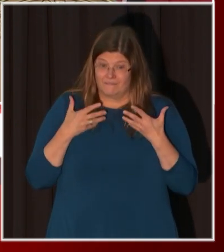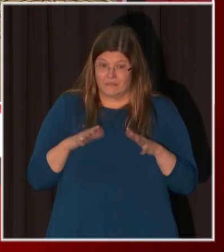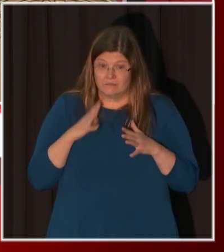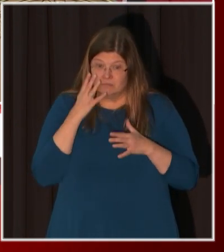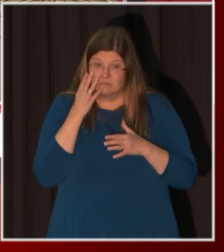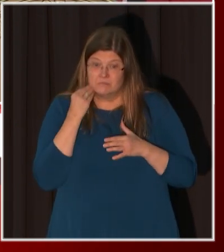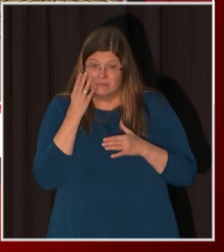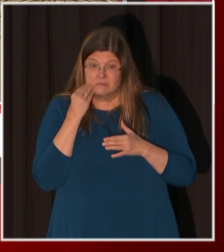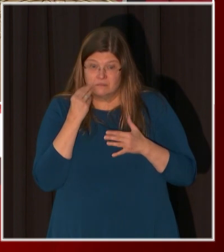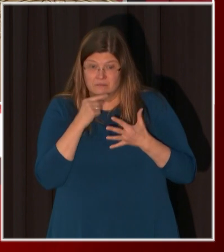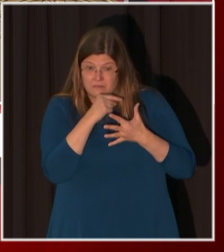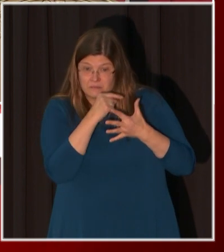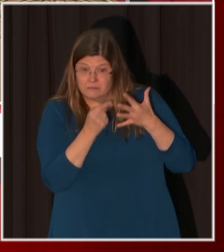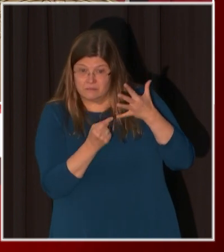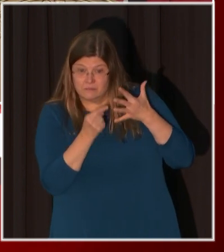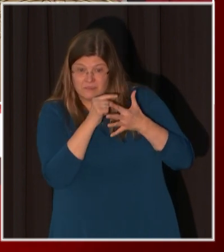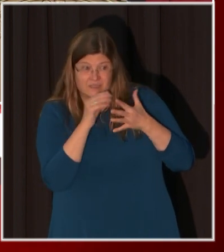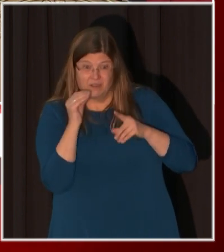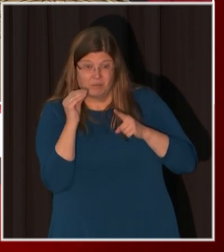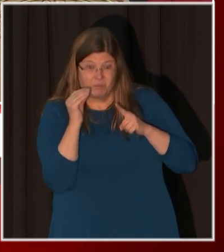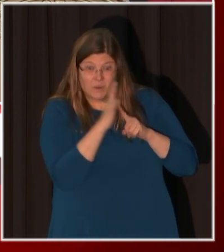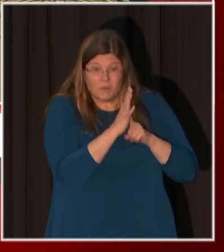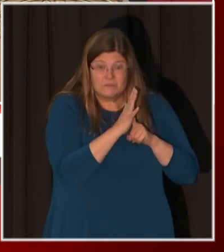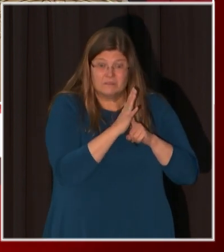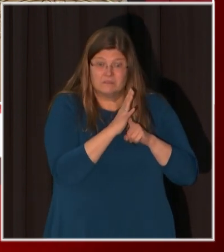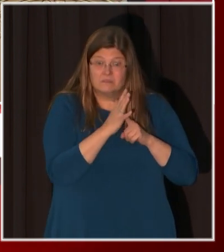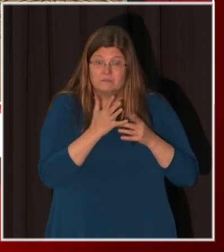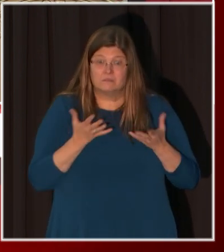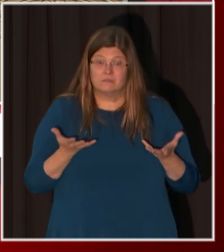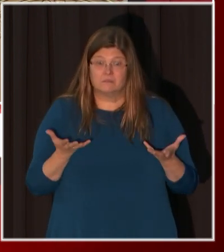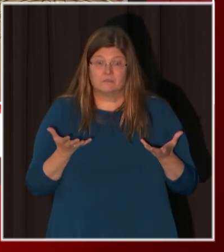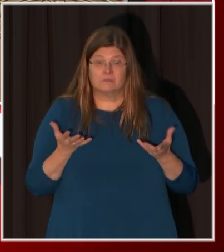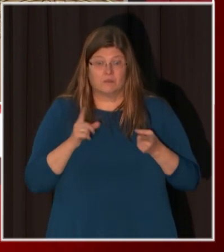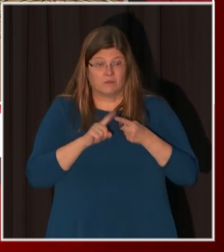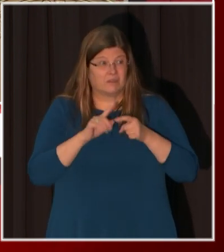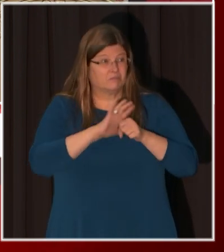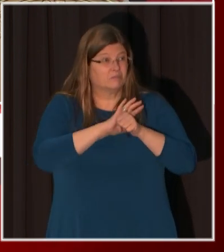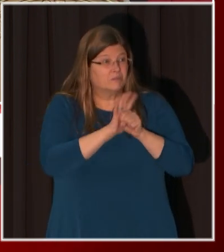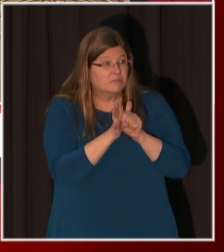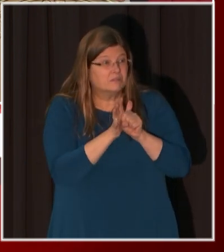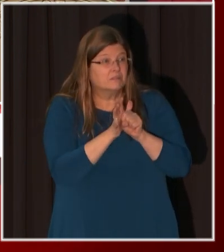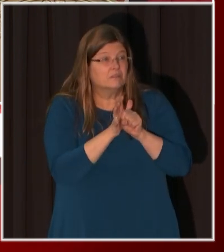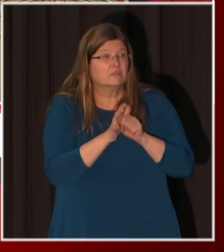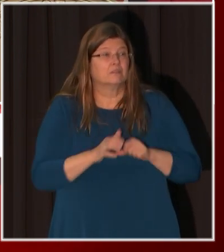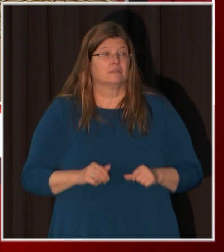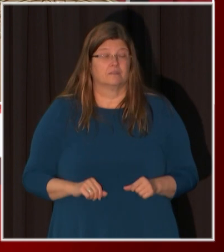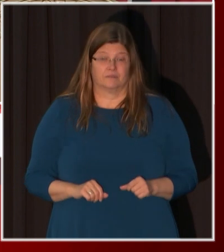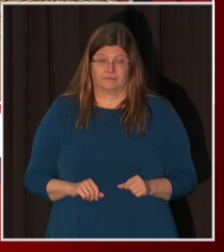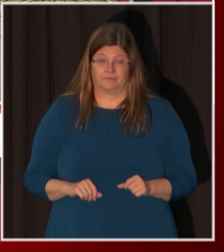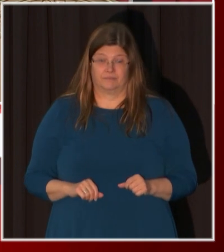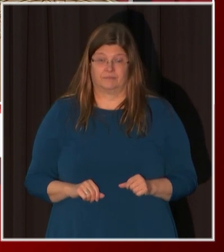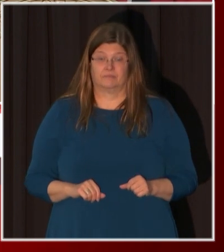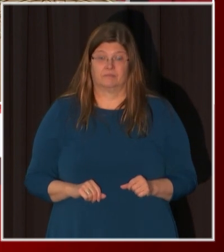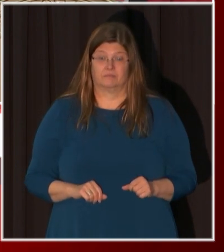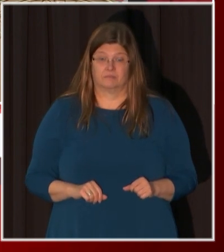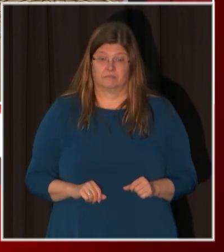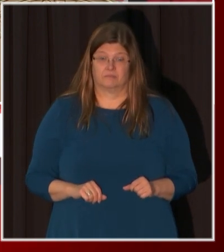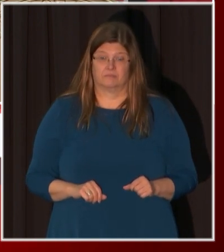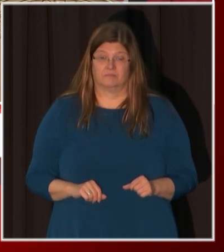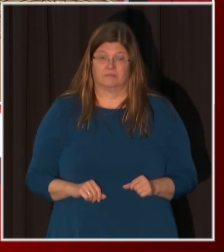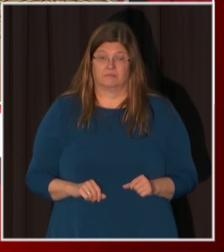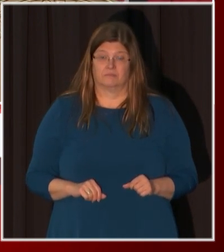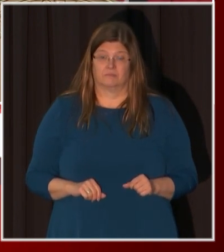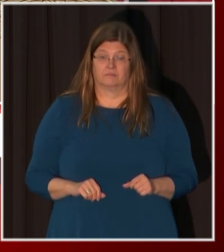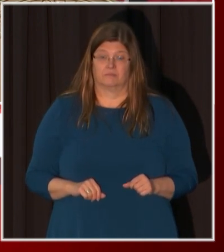been exposed in some way to COVID 19. We talked